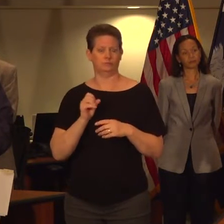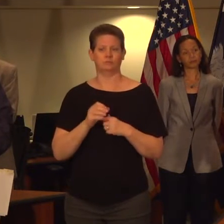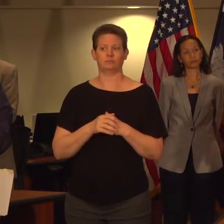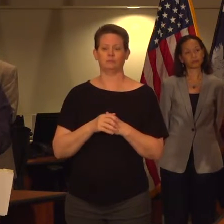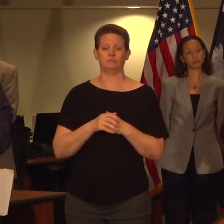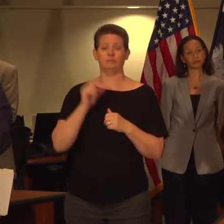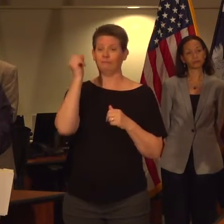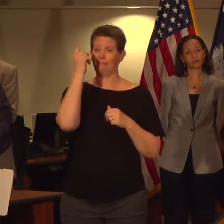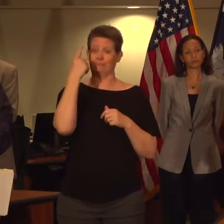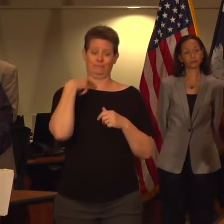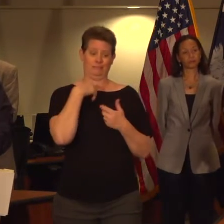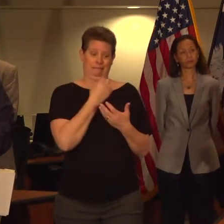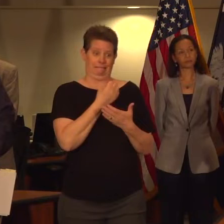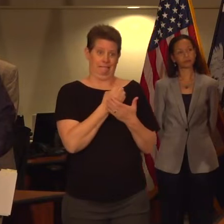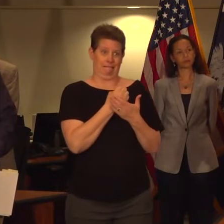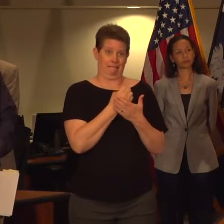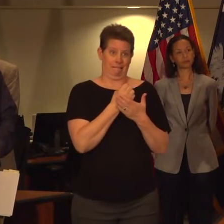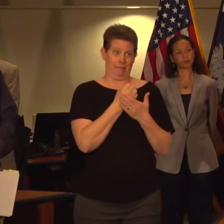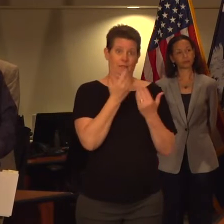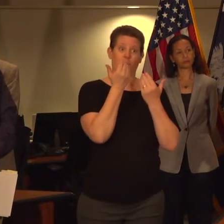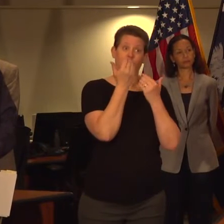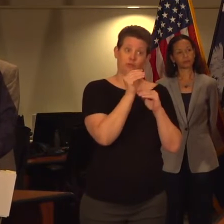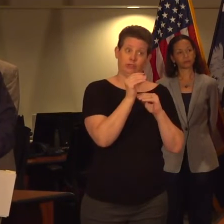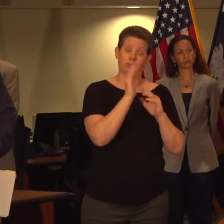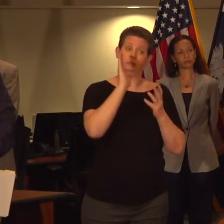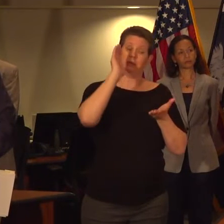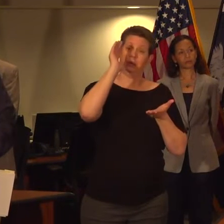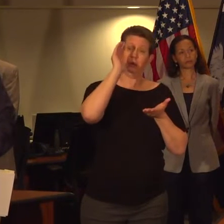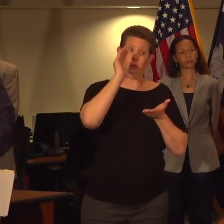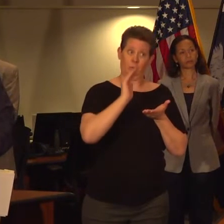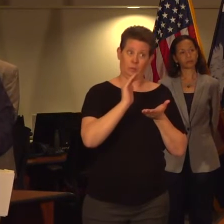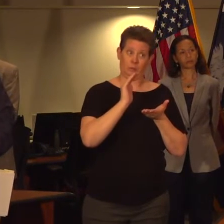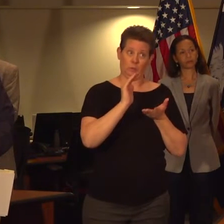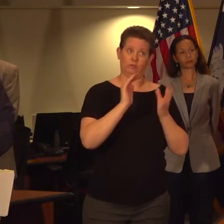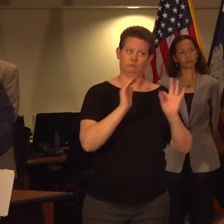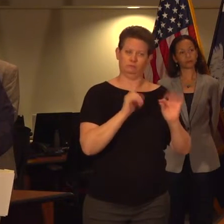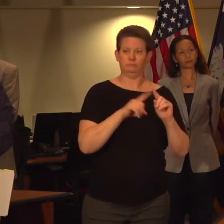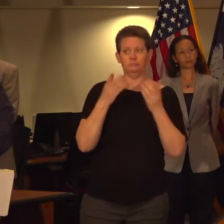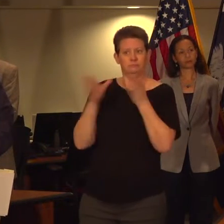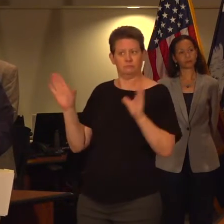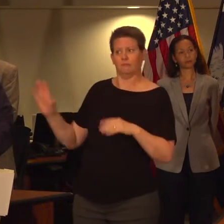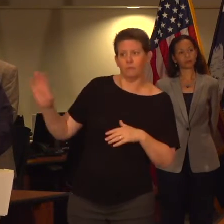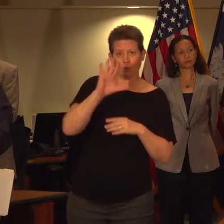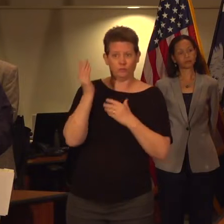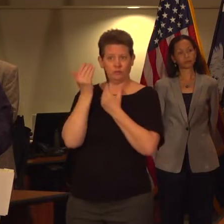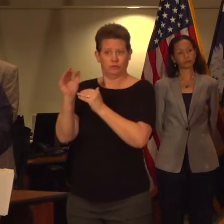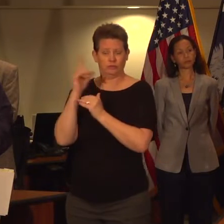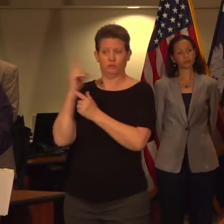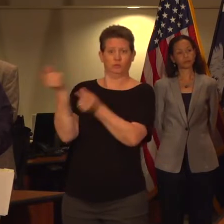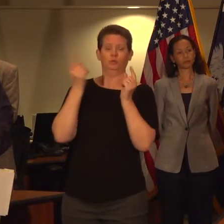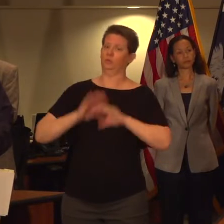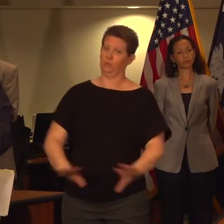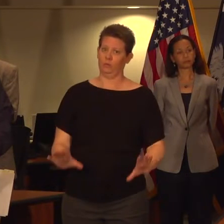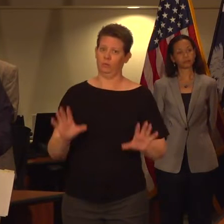economic restrictions, we should not ease at all and are not easing any at all of the public health restrictions. It